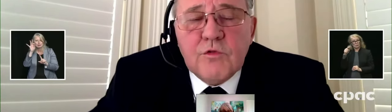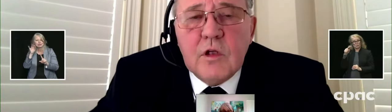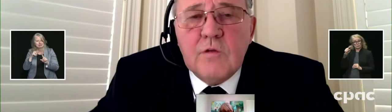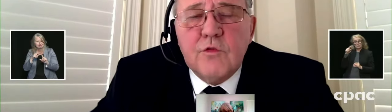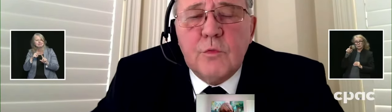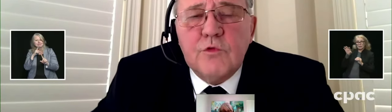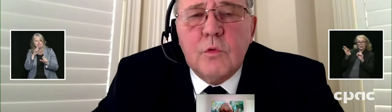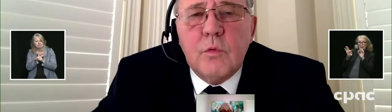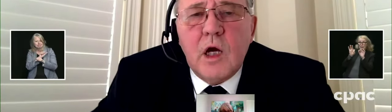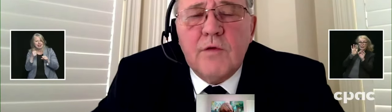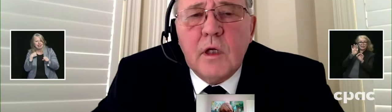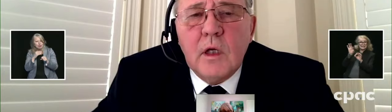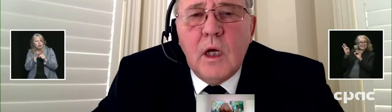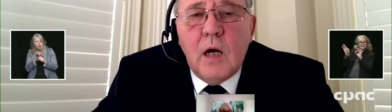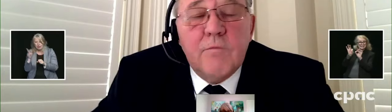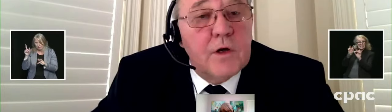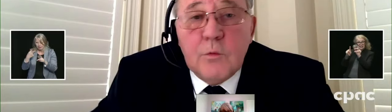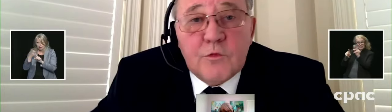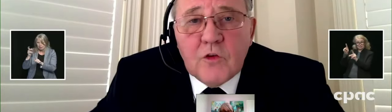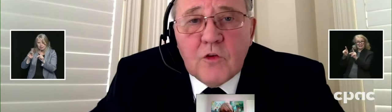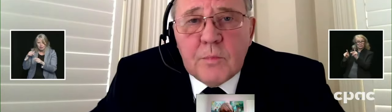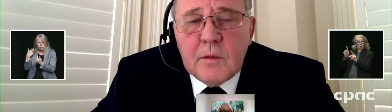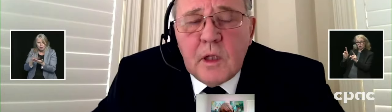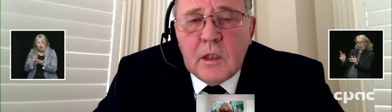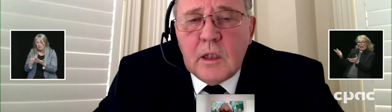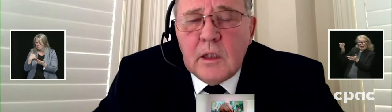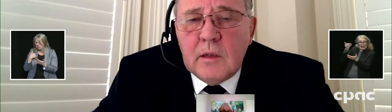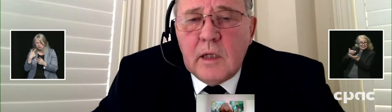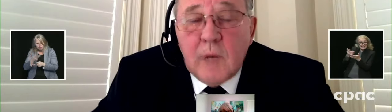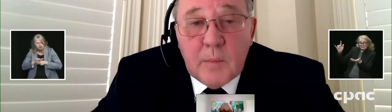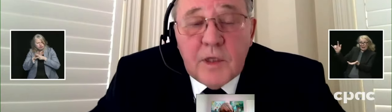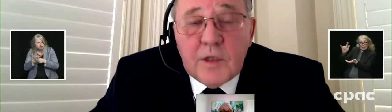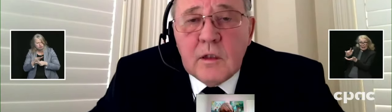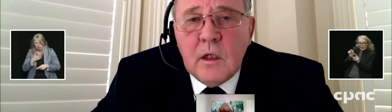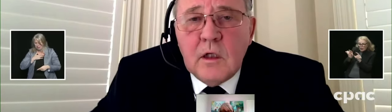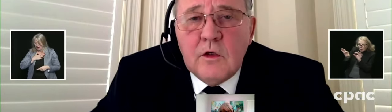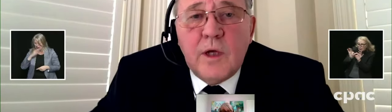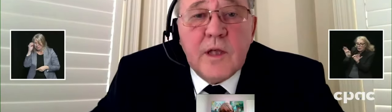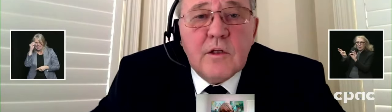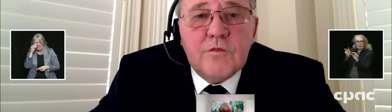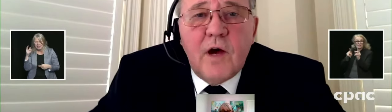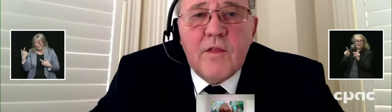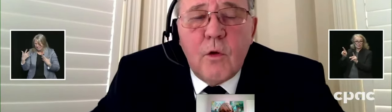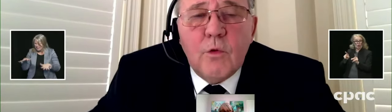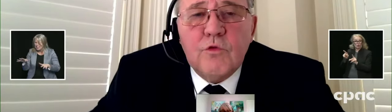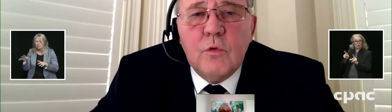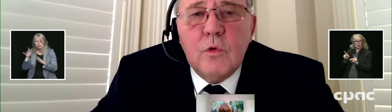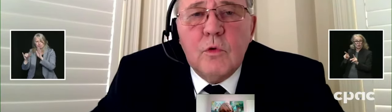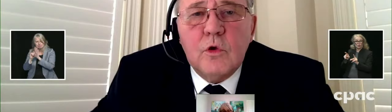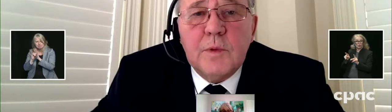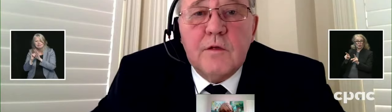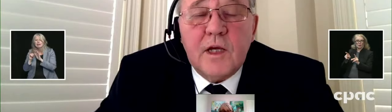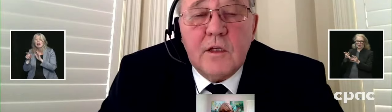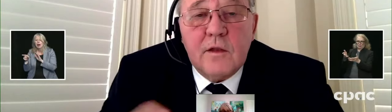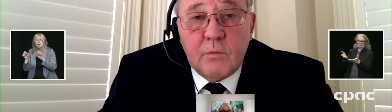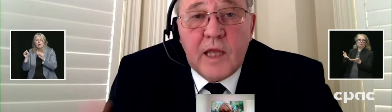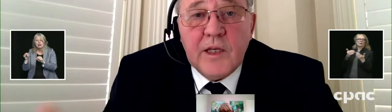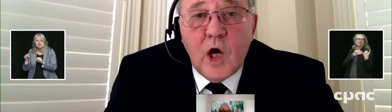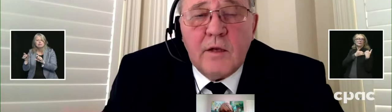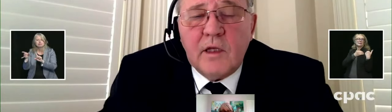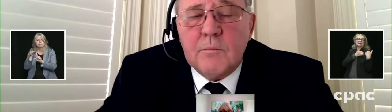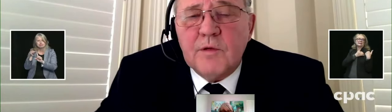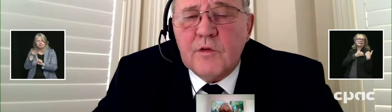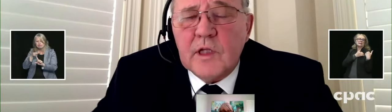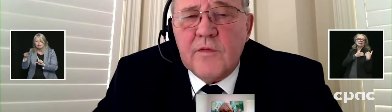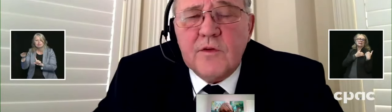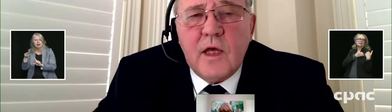with those individuals who were arriving very responsibly, in my opinion, to identify those who could be infected that had